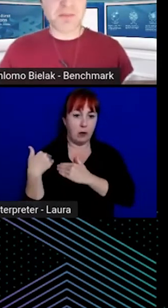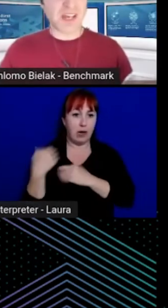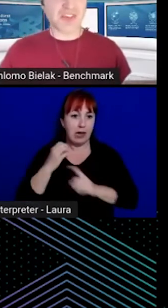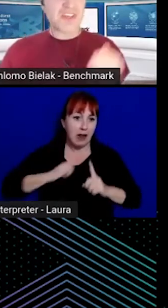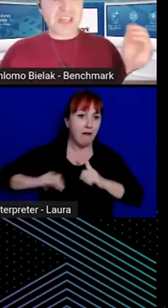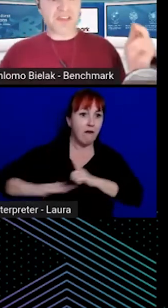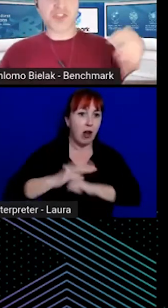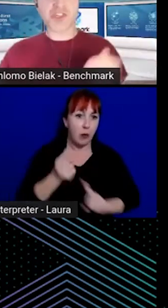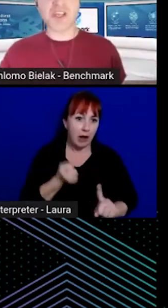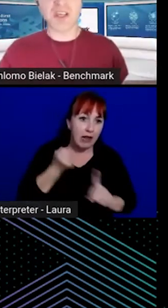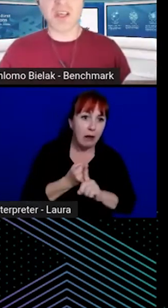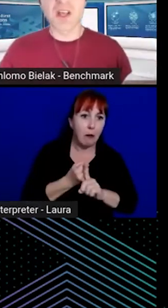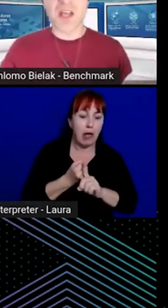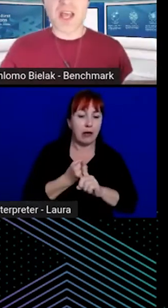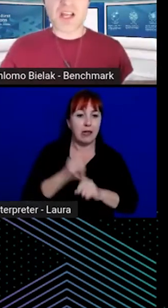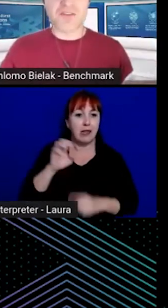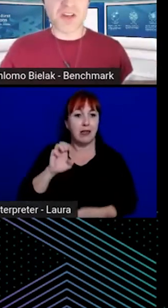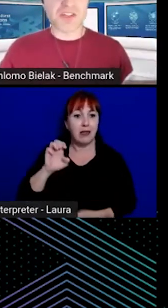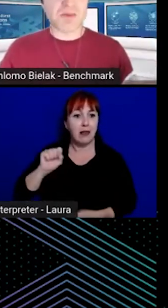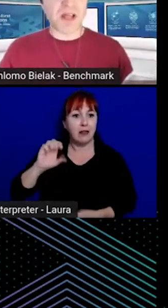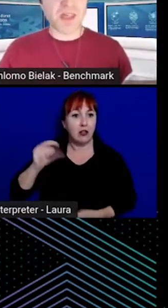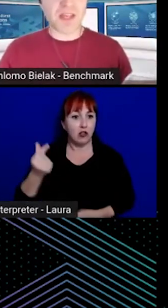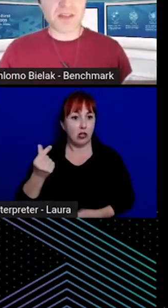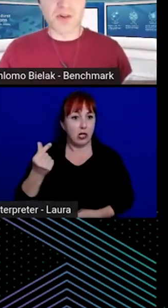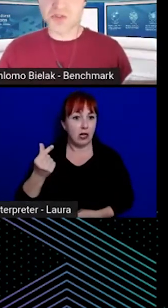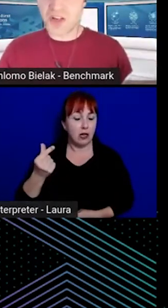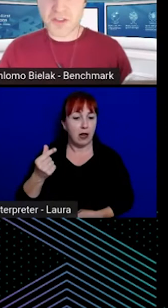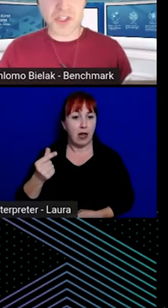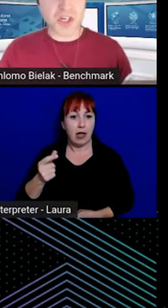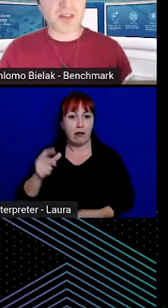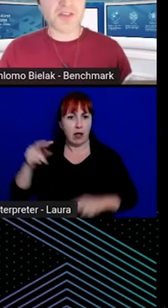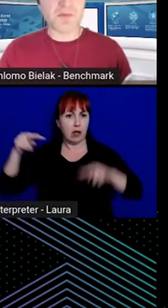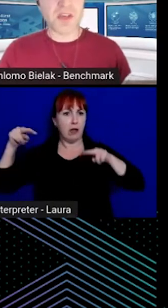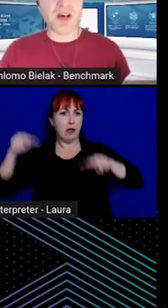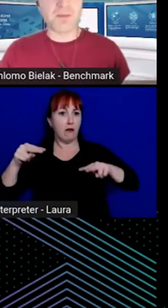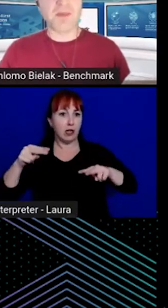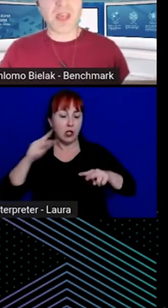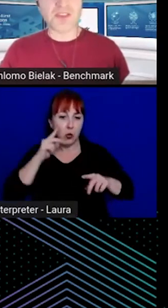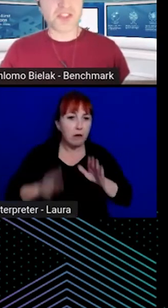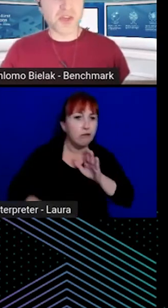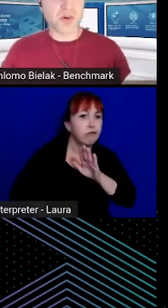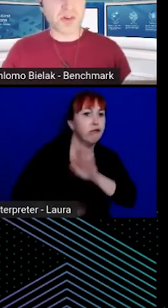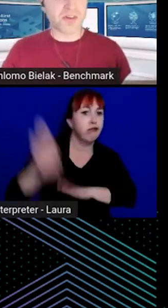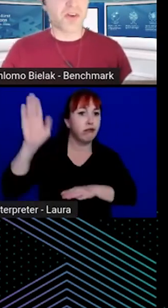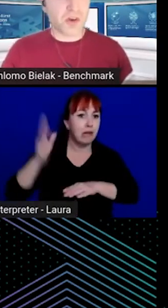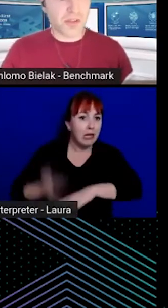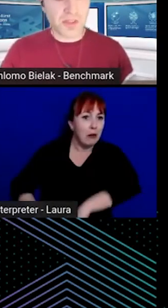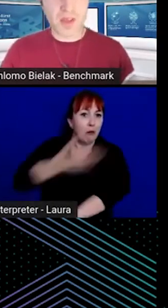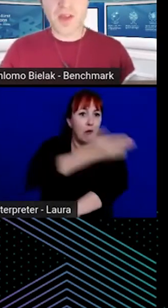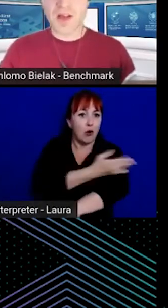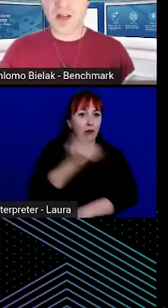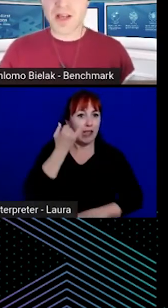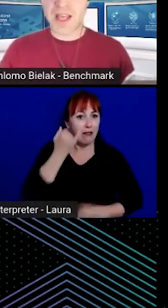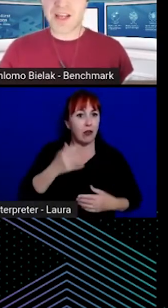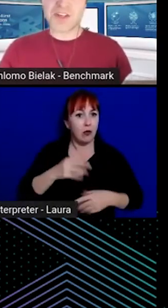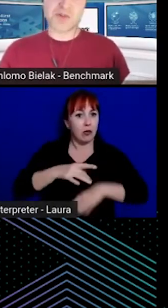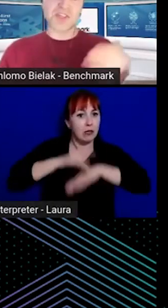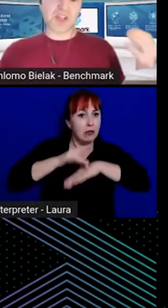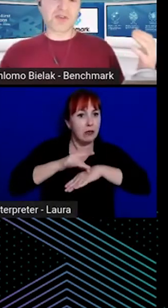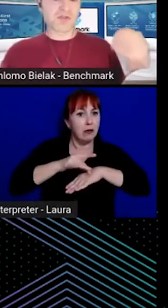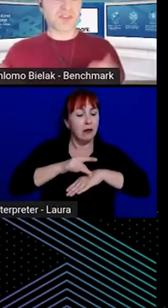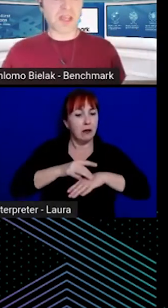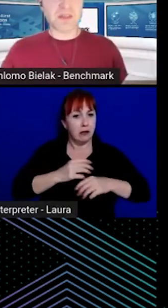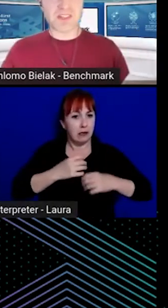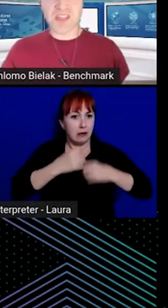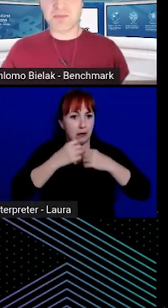environmental impact, your ESG and governance around that goes off the charts. You become a steward of Earth. And I know it's